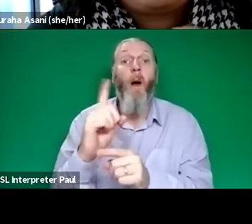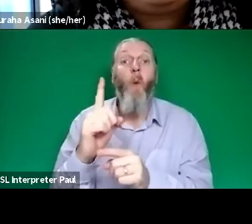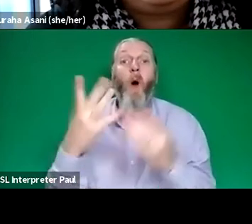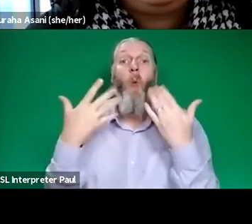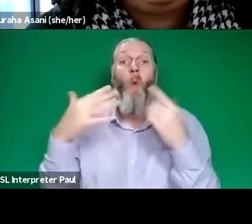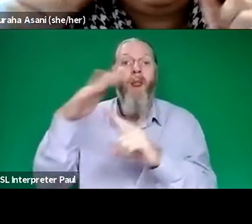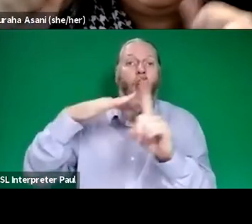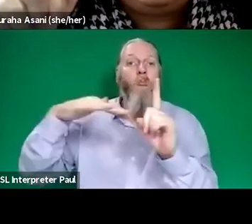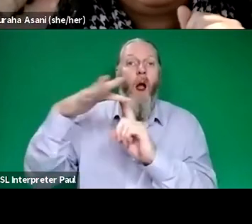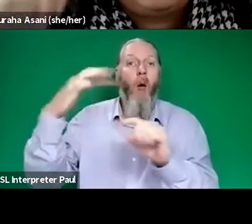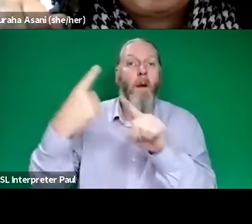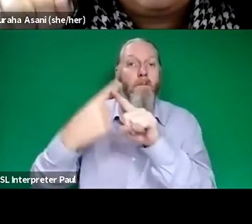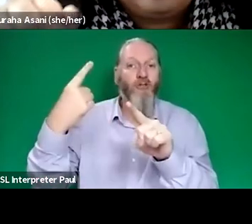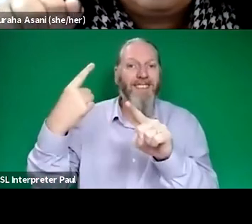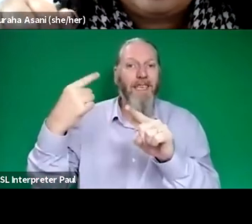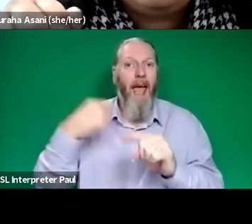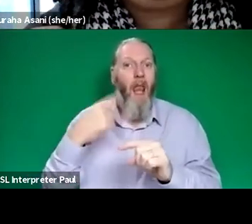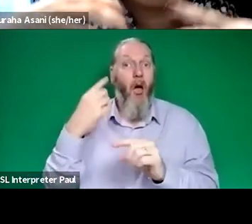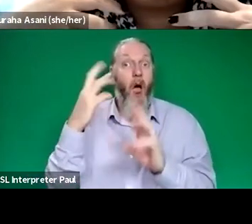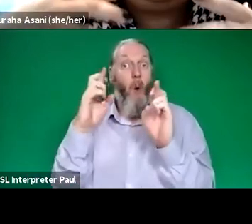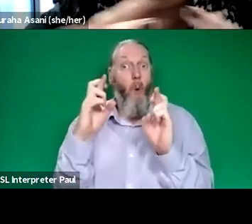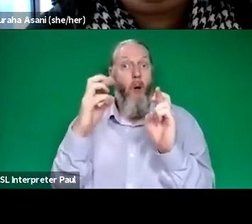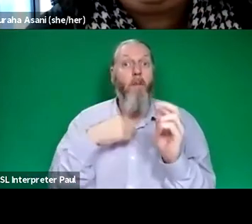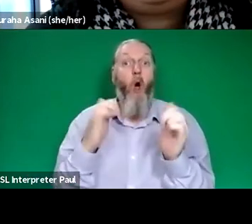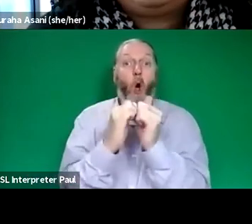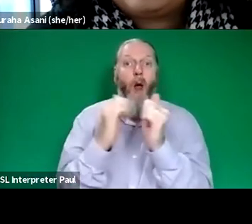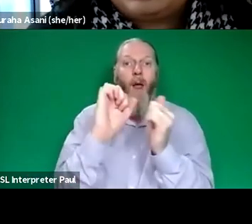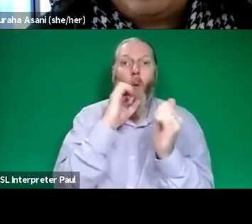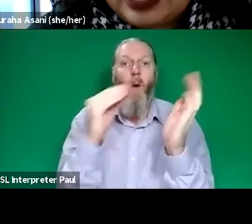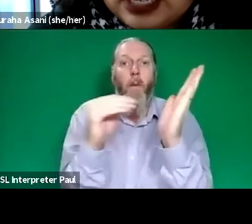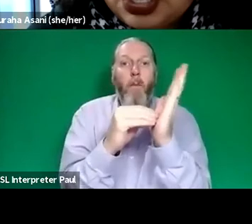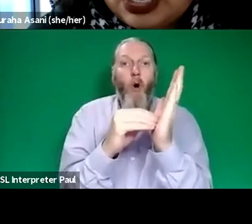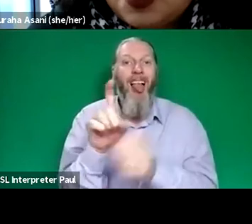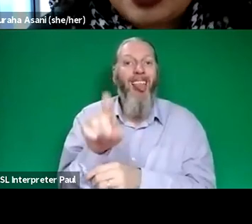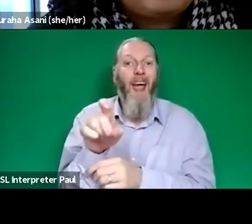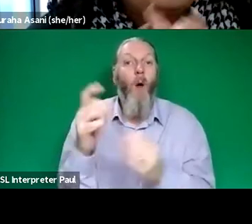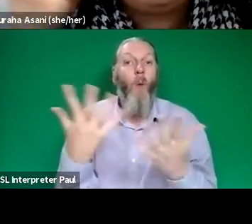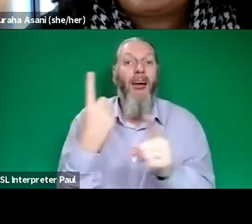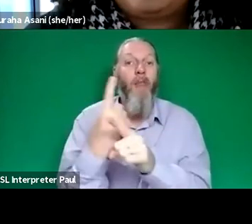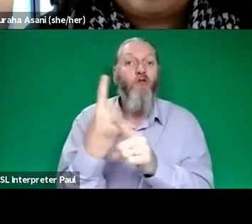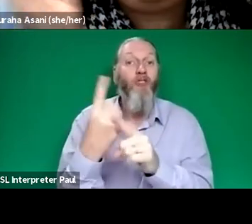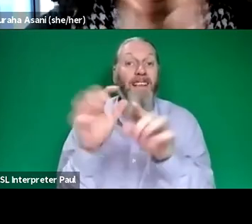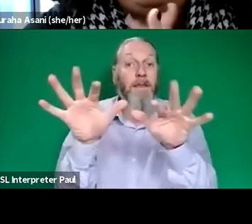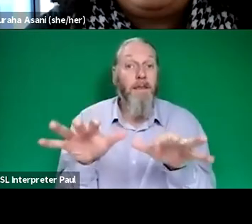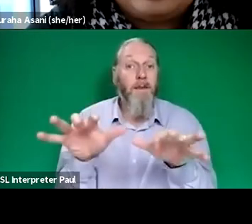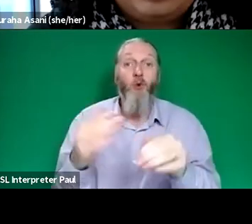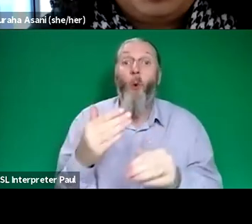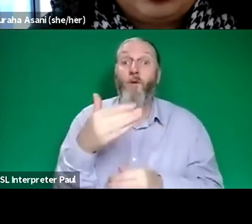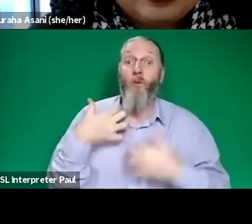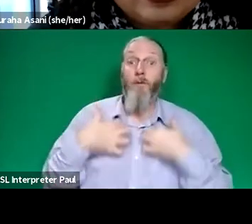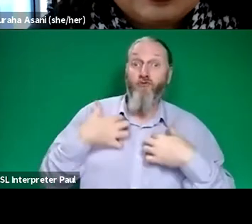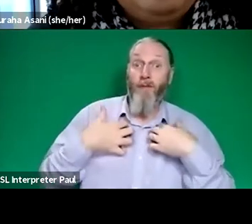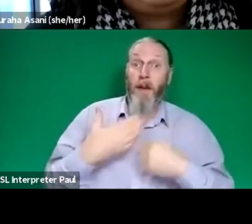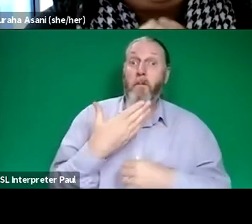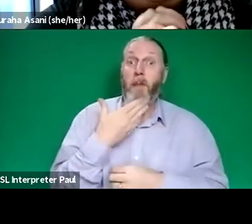colleagues is popping a link into the chat right now. So please do feel free to register for that session as well and share it with as many people as you